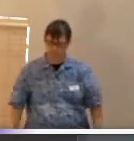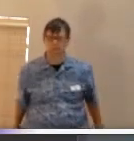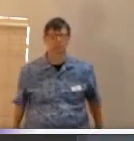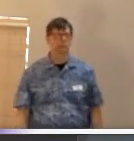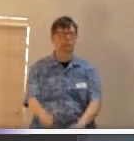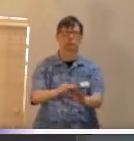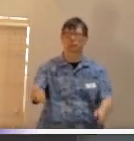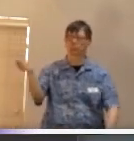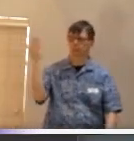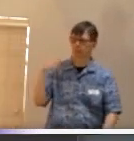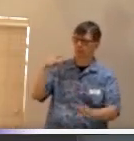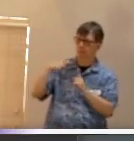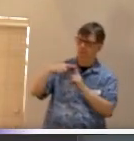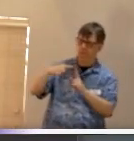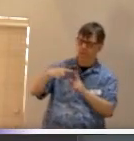to,